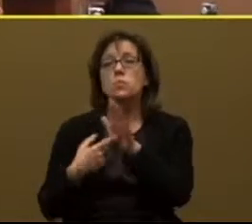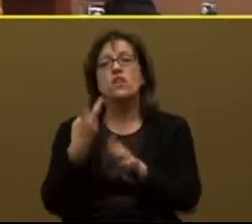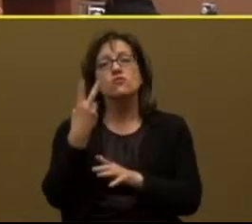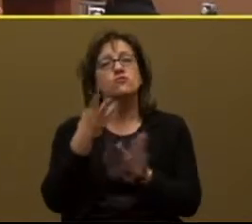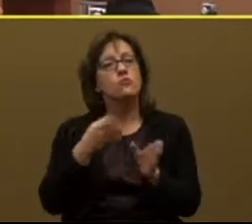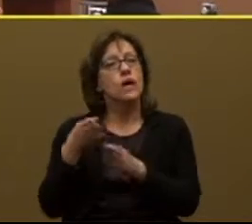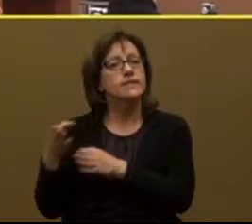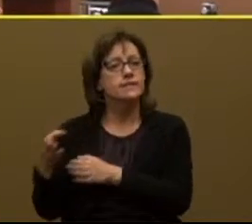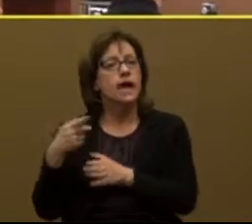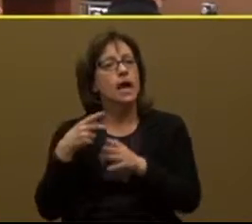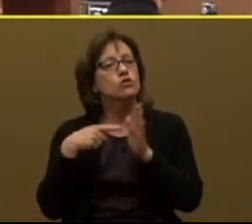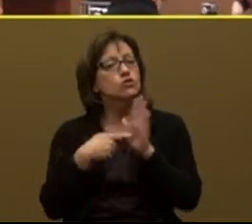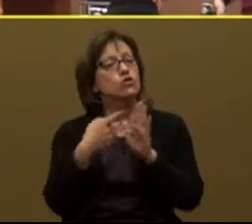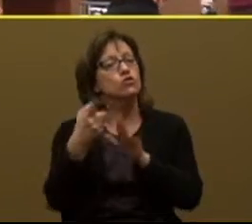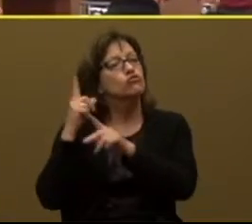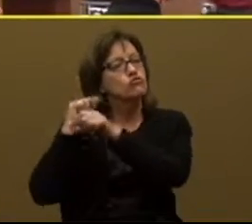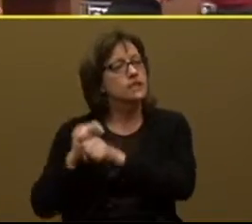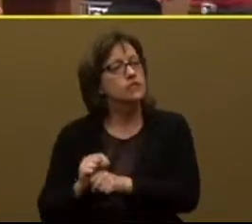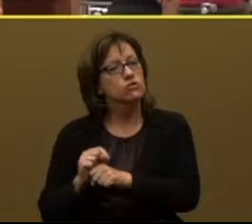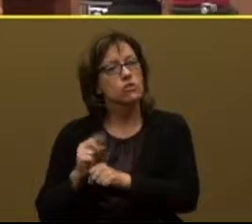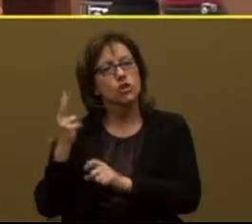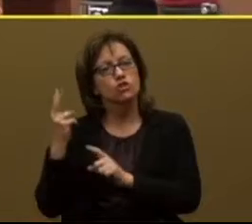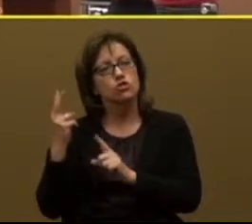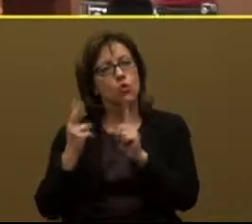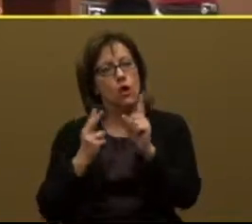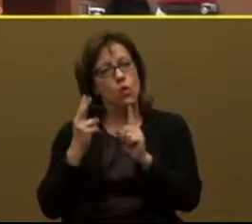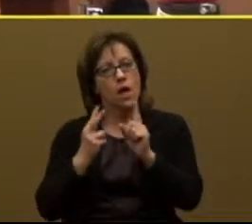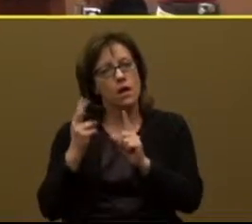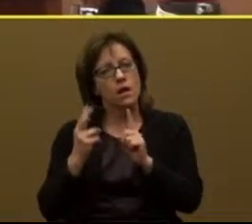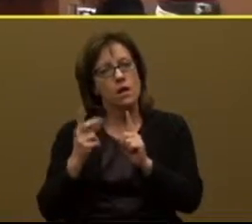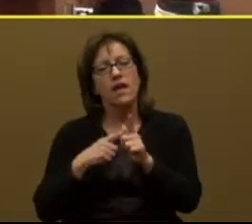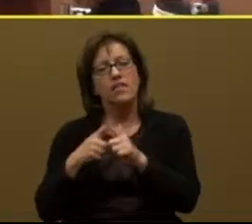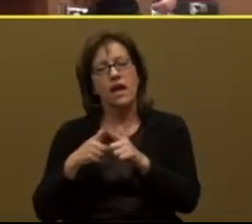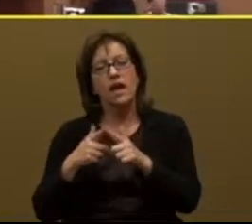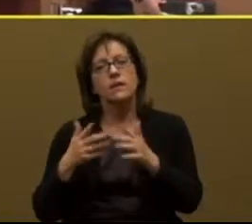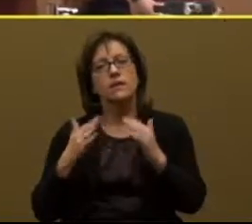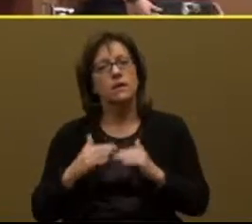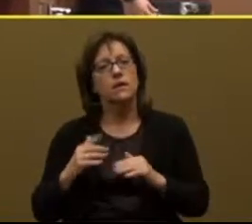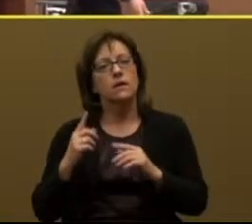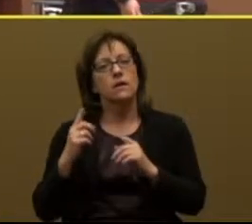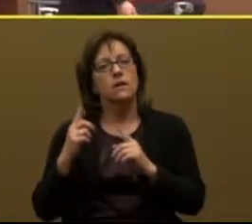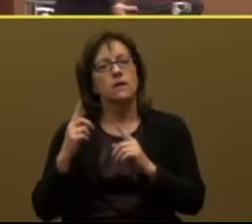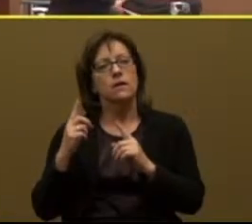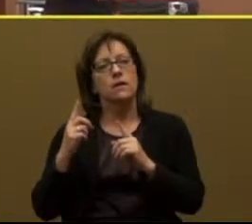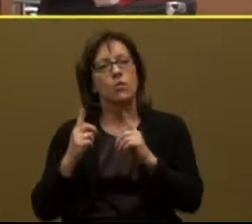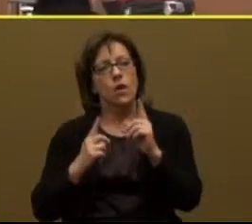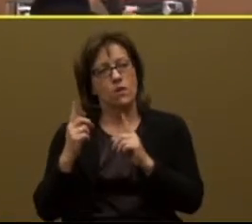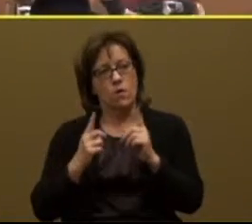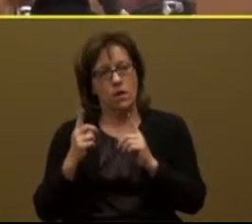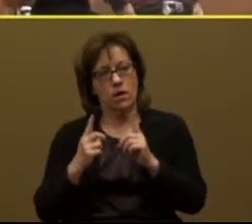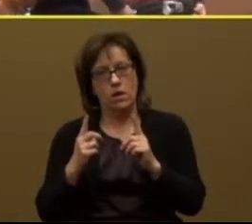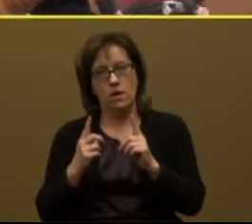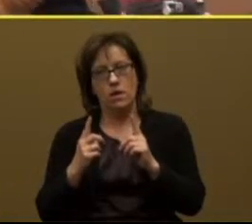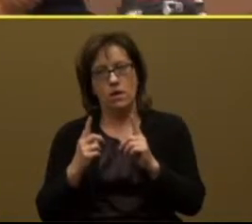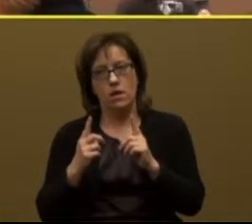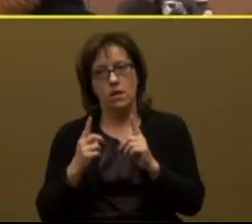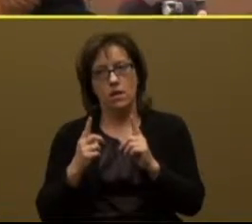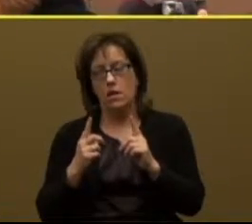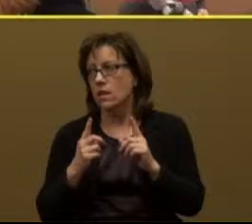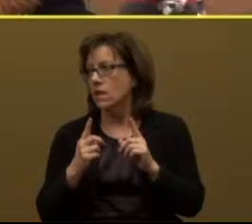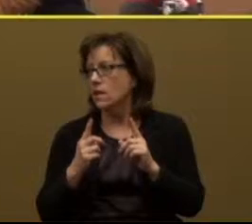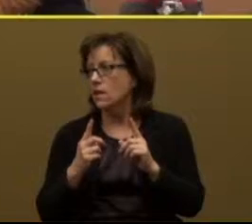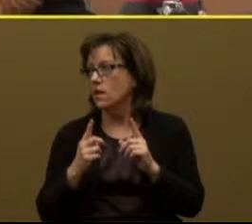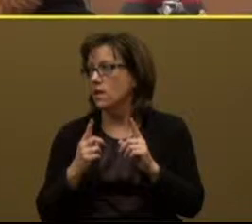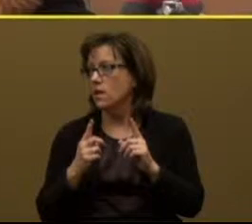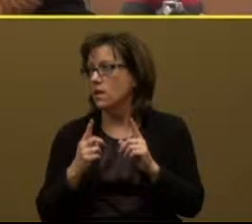show you traditional 2-on-1, and then I'm going to show you 1-on-1, in which you're going to be both the